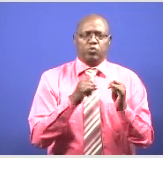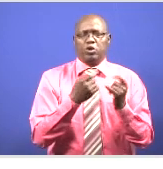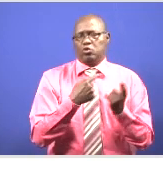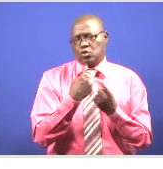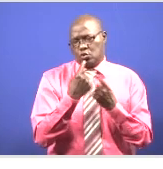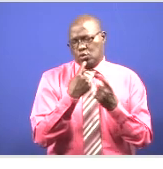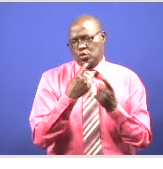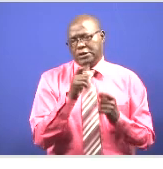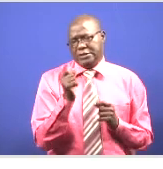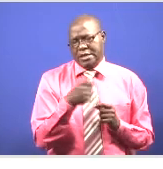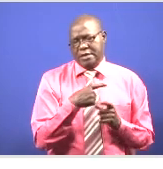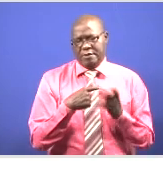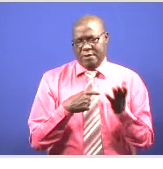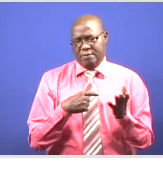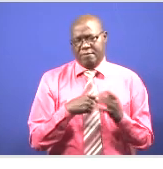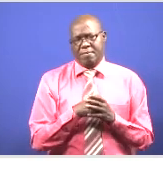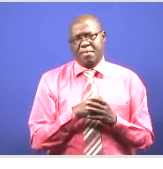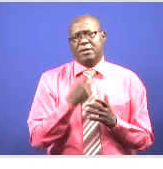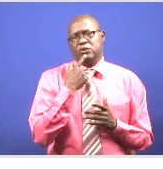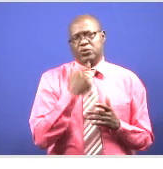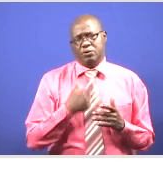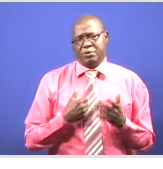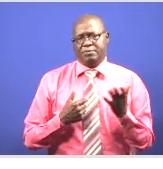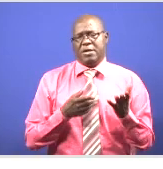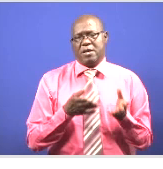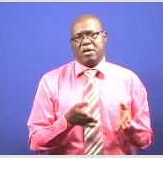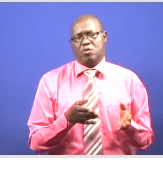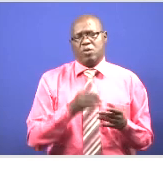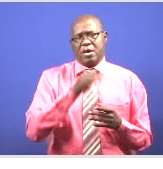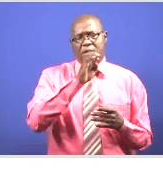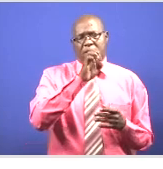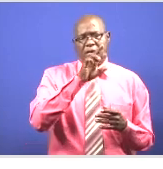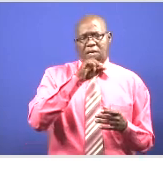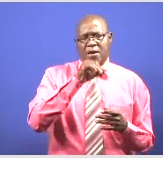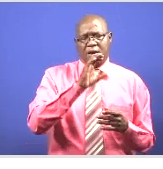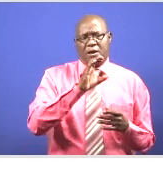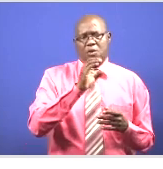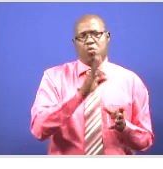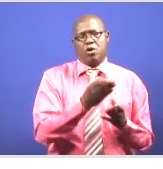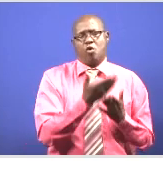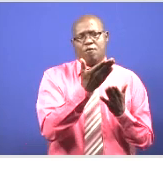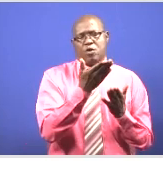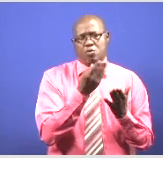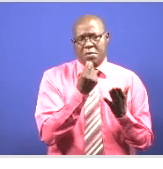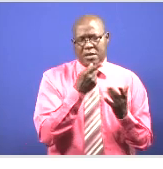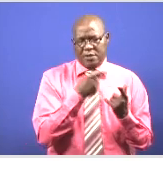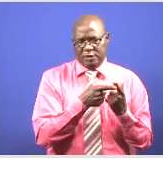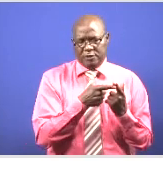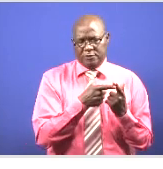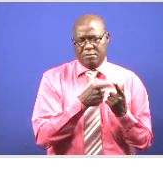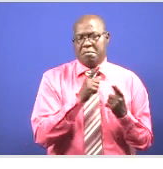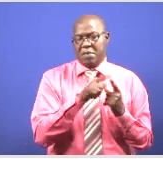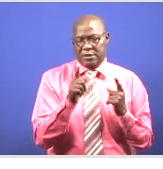salary, they told me, now, Eric, we are going to offer you this much, but